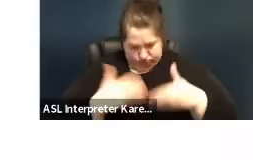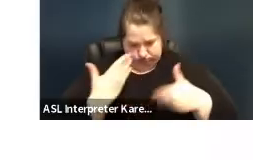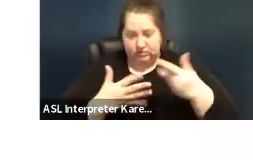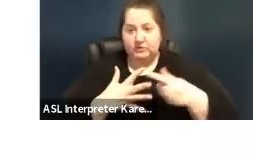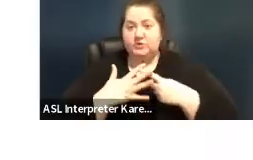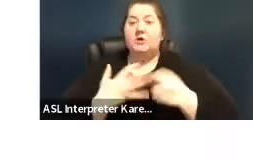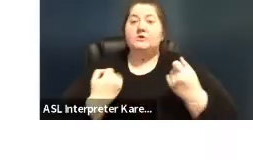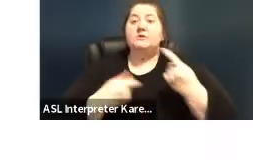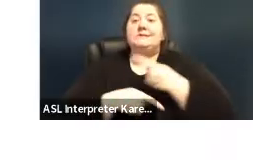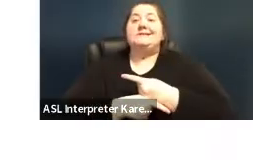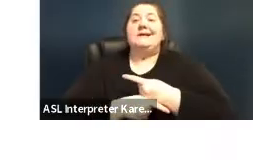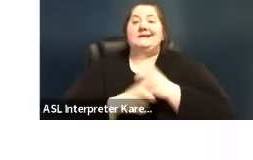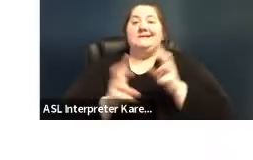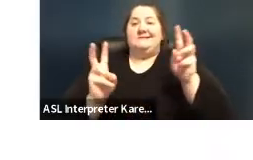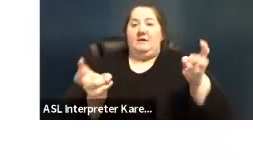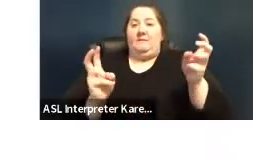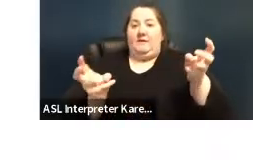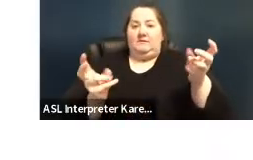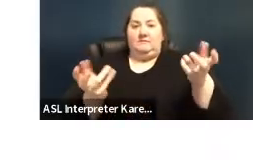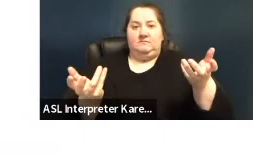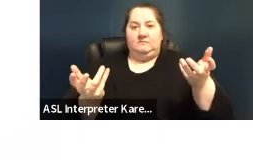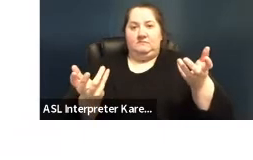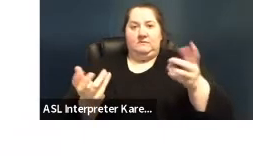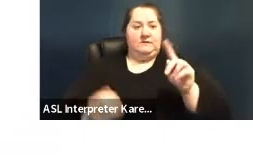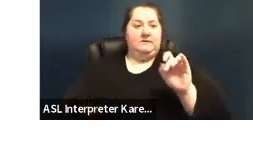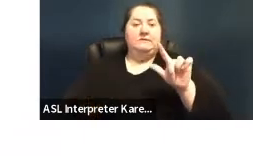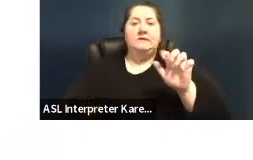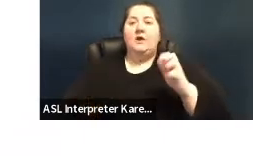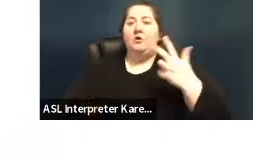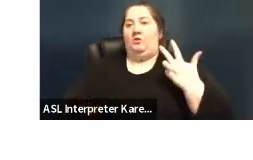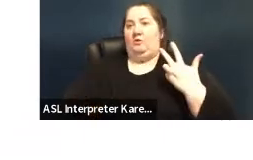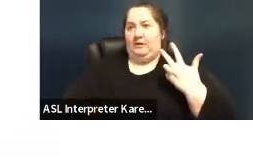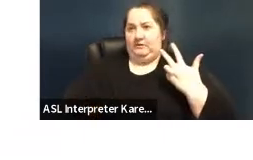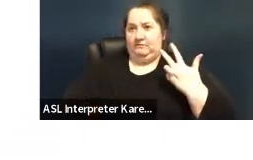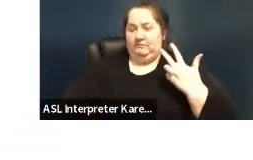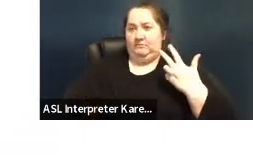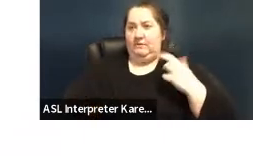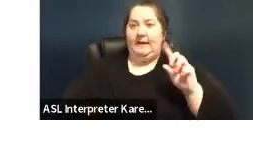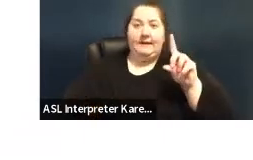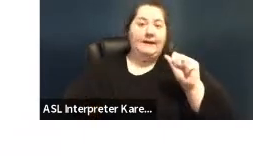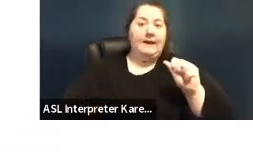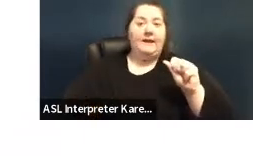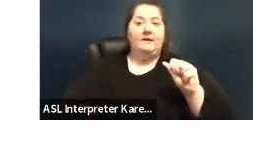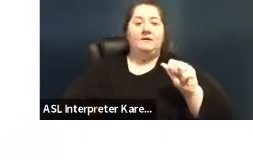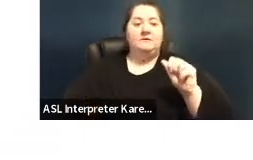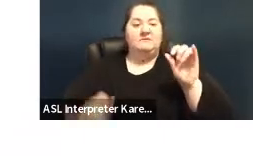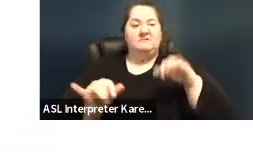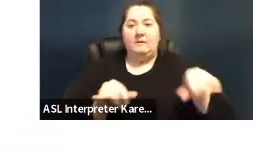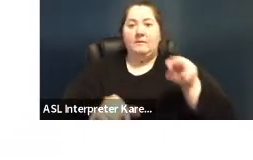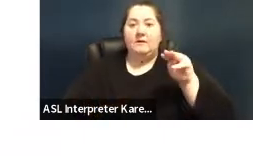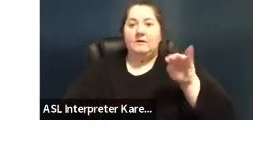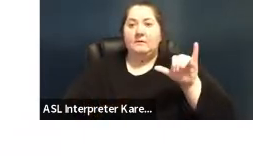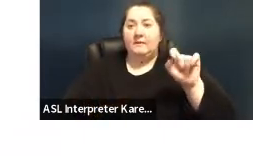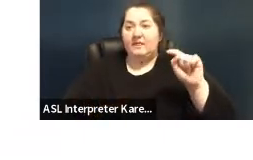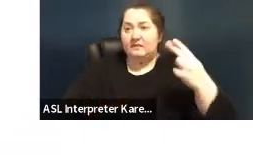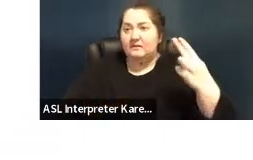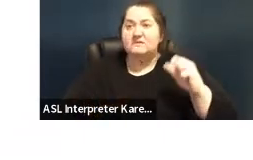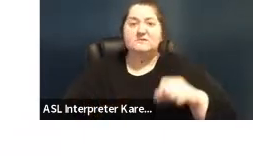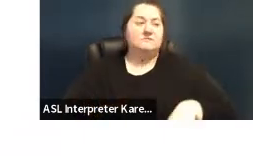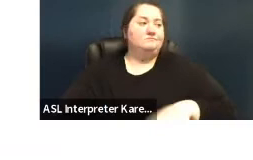Today's webinar topic, Title III of the ADA, Common Myths and